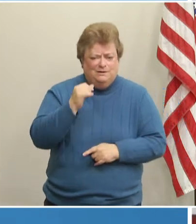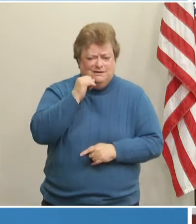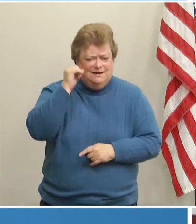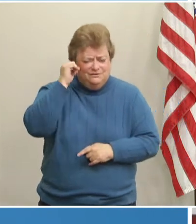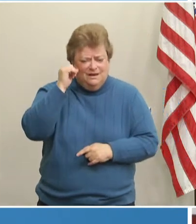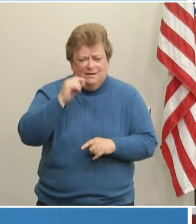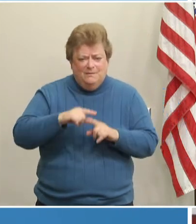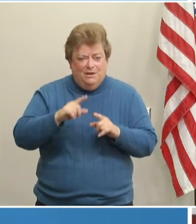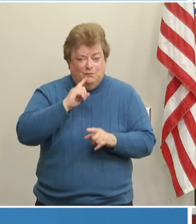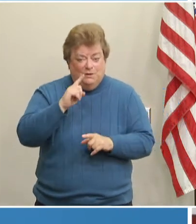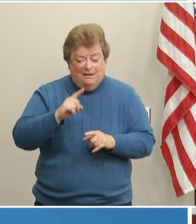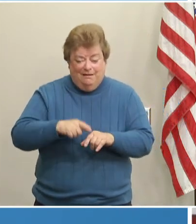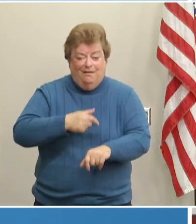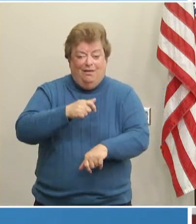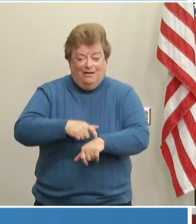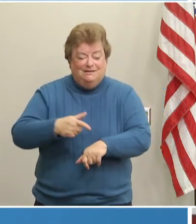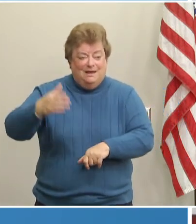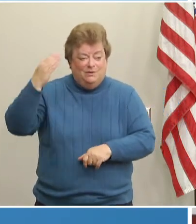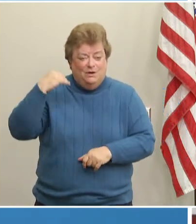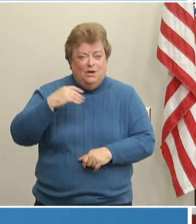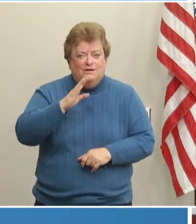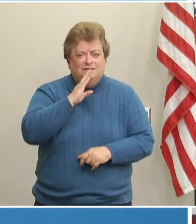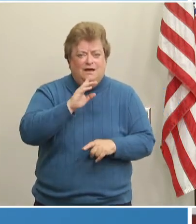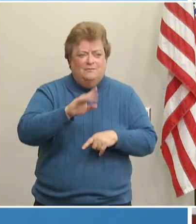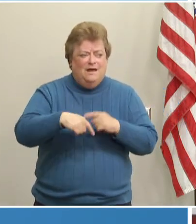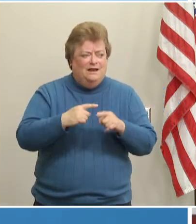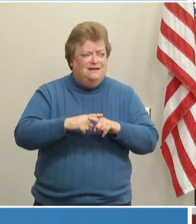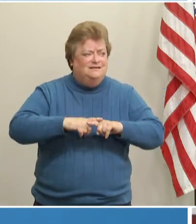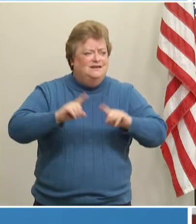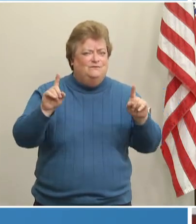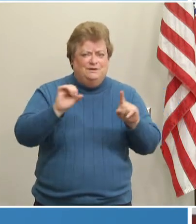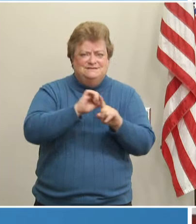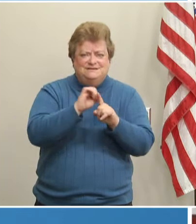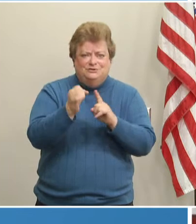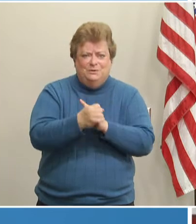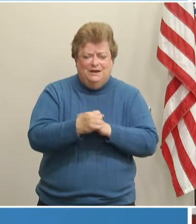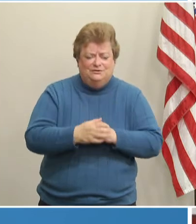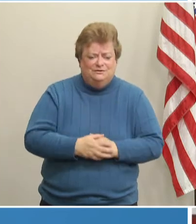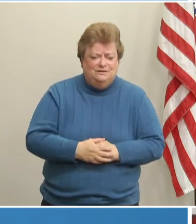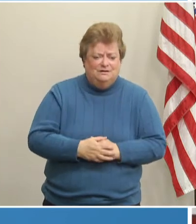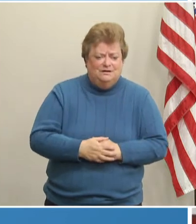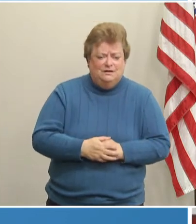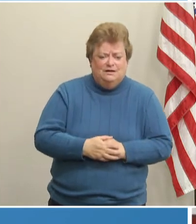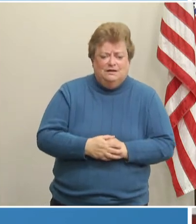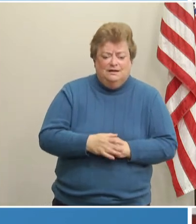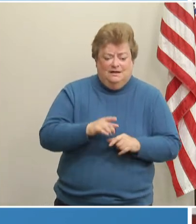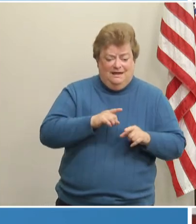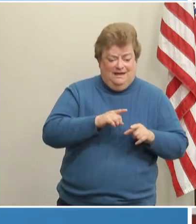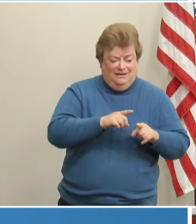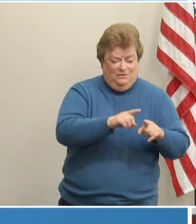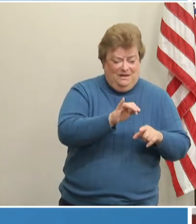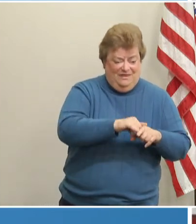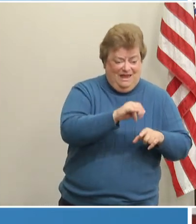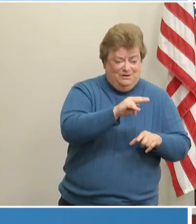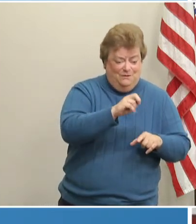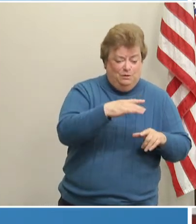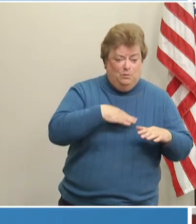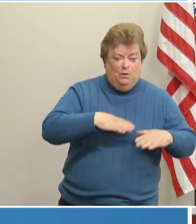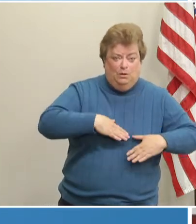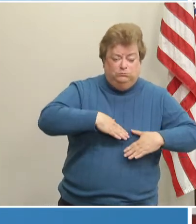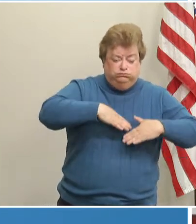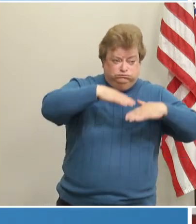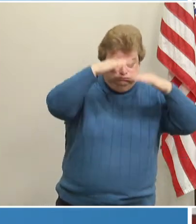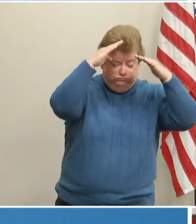an eternity, and talk about a different situation. I mean, that was, we were up to our ears in critically ill COVID patients,